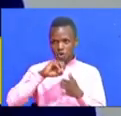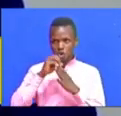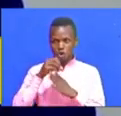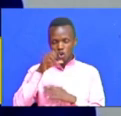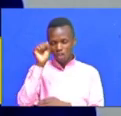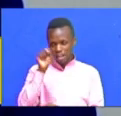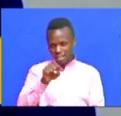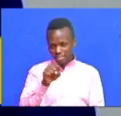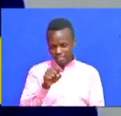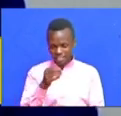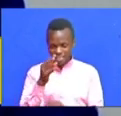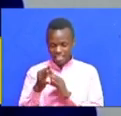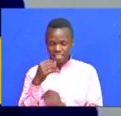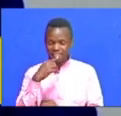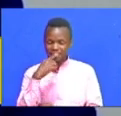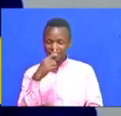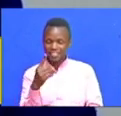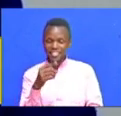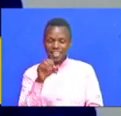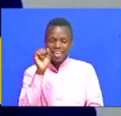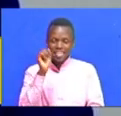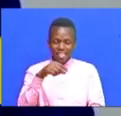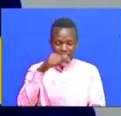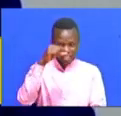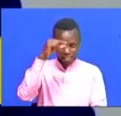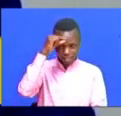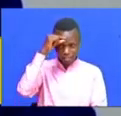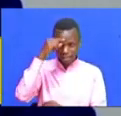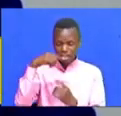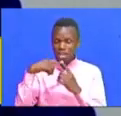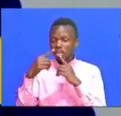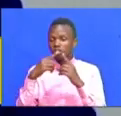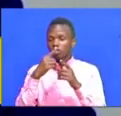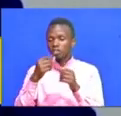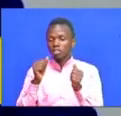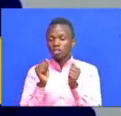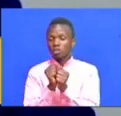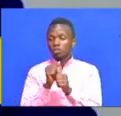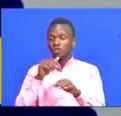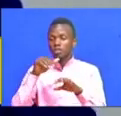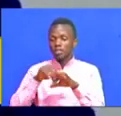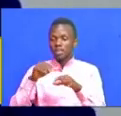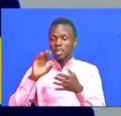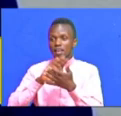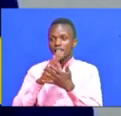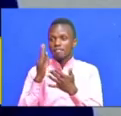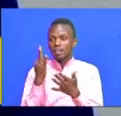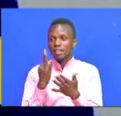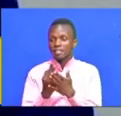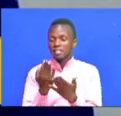In the sense that, yes, the government is topping the capitation grant, the